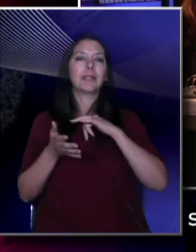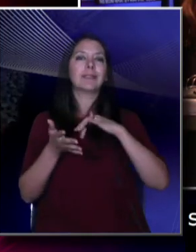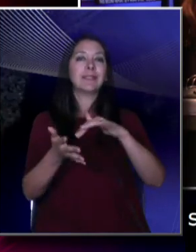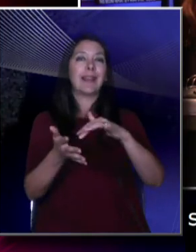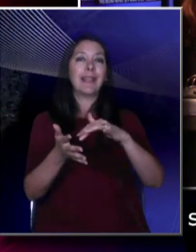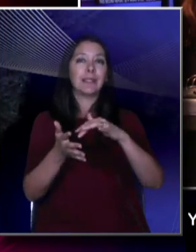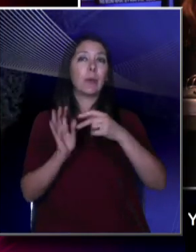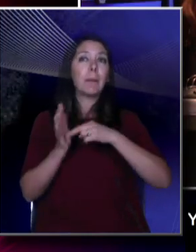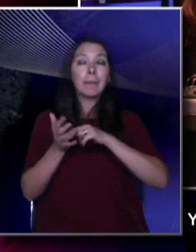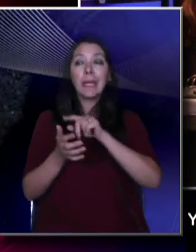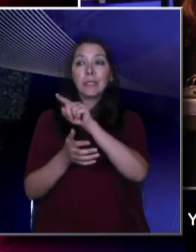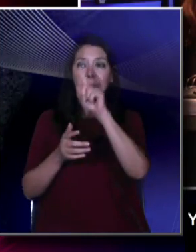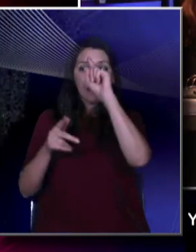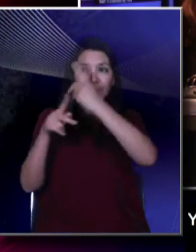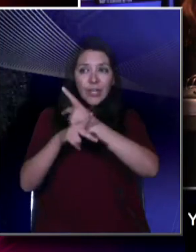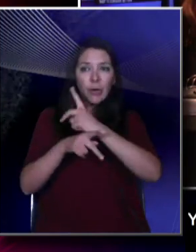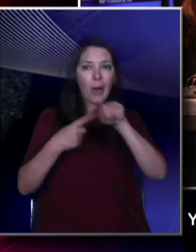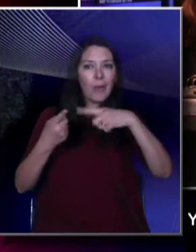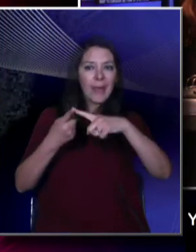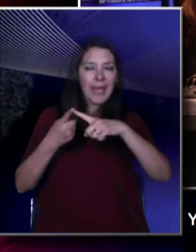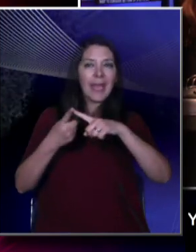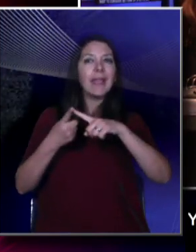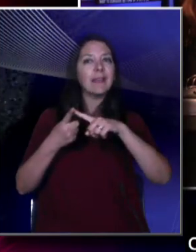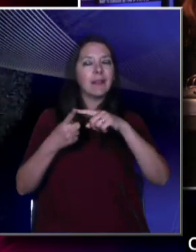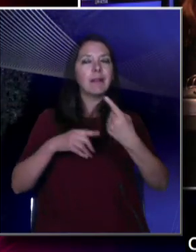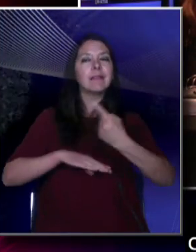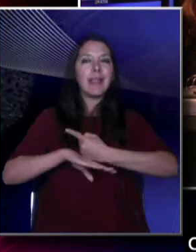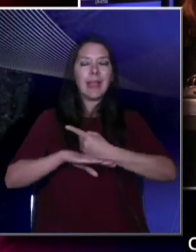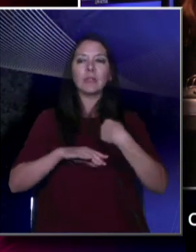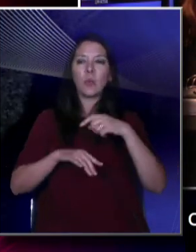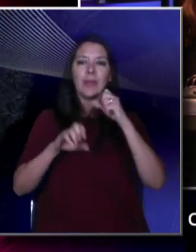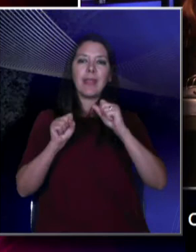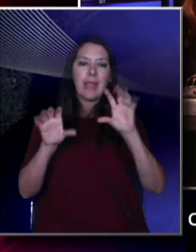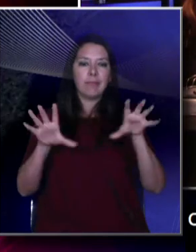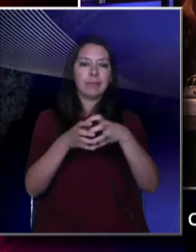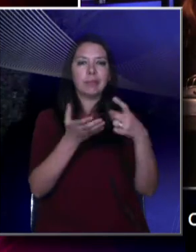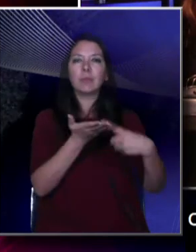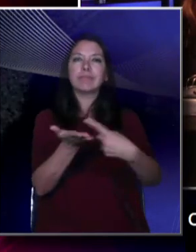consider setting up a date so that we can actually do it.